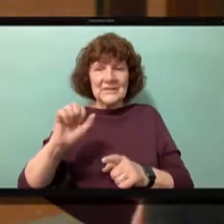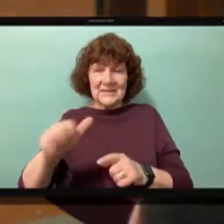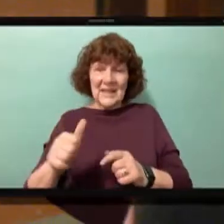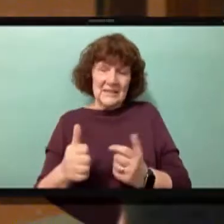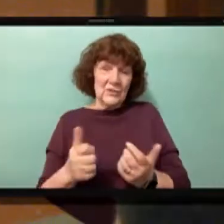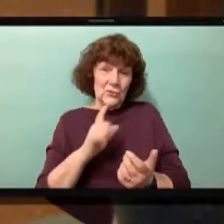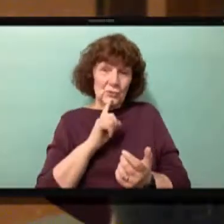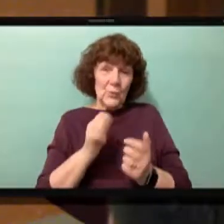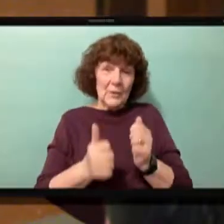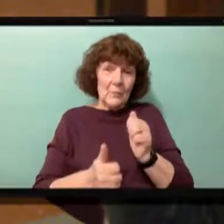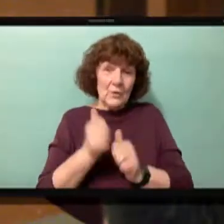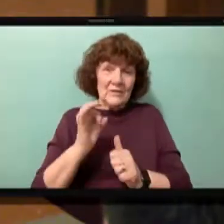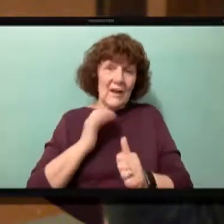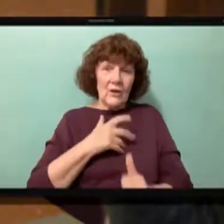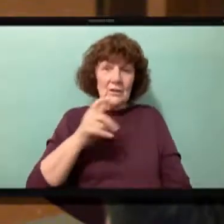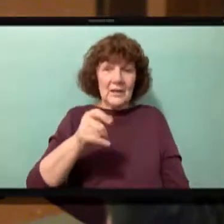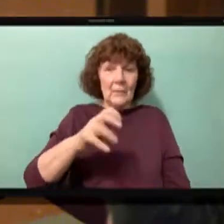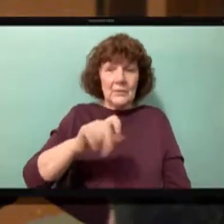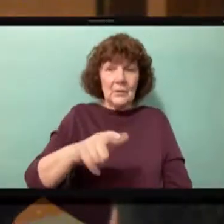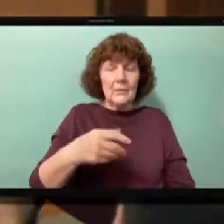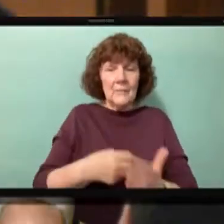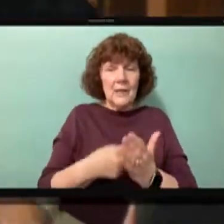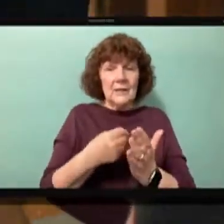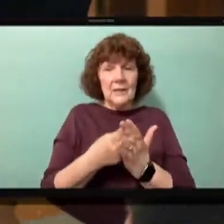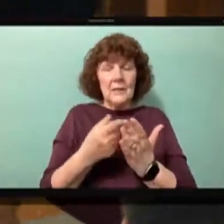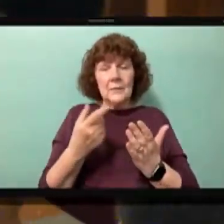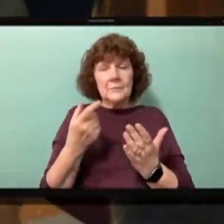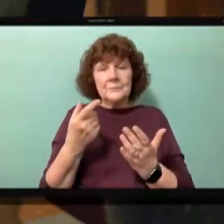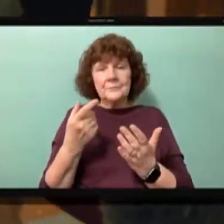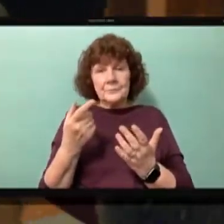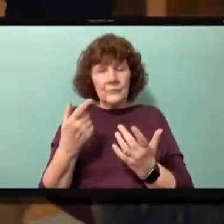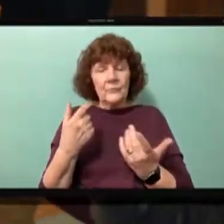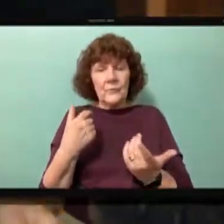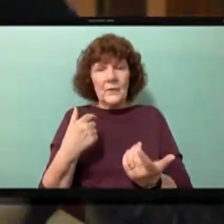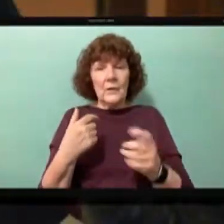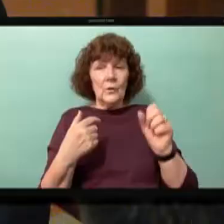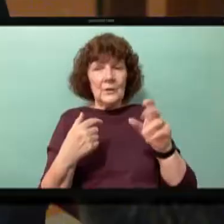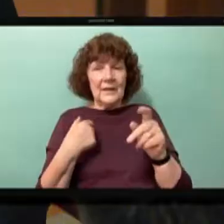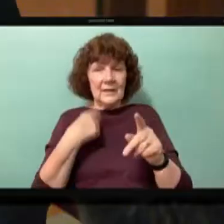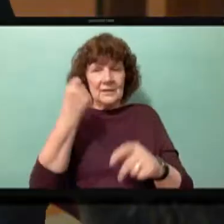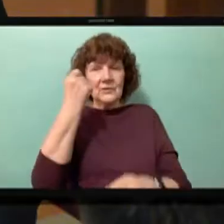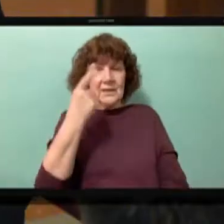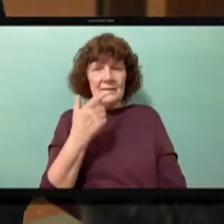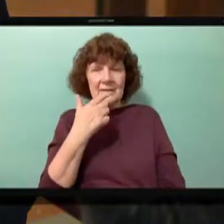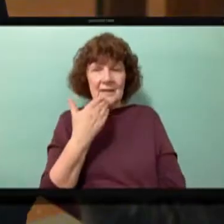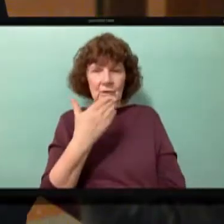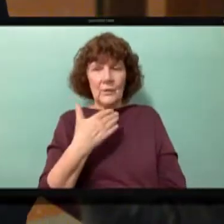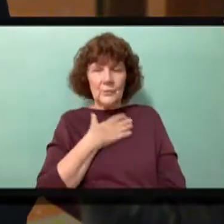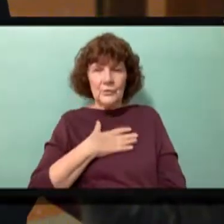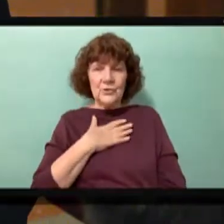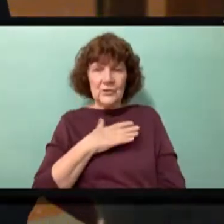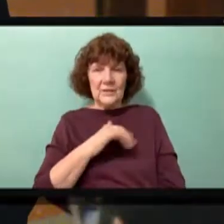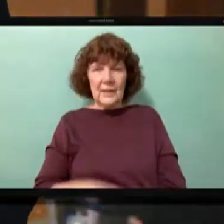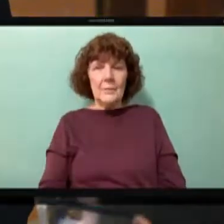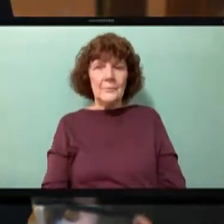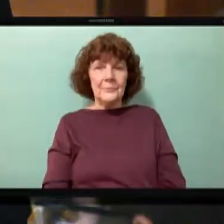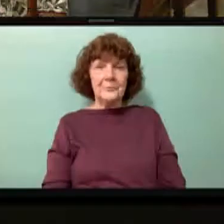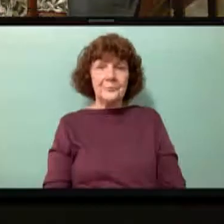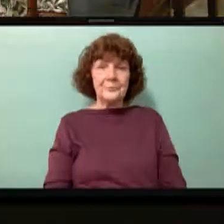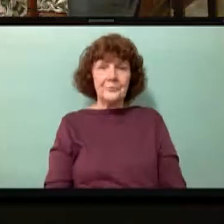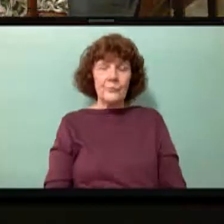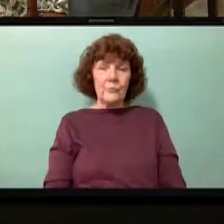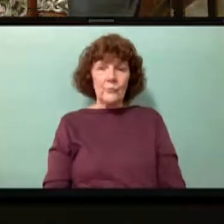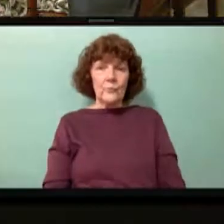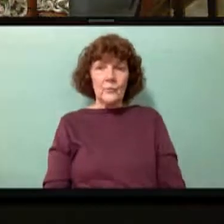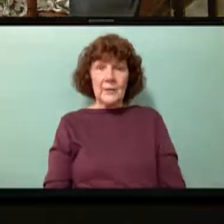whatever the most restrictive requirements are prevail. Okay, I got that. Thank you. I appreciate that. That's all, Mr. Chair.